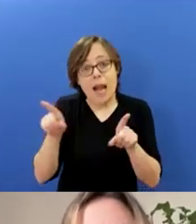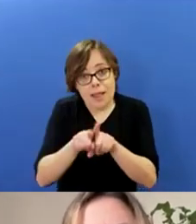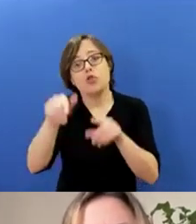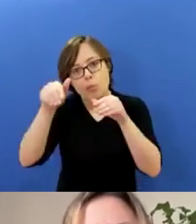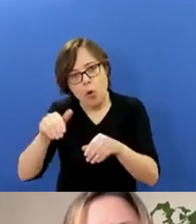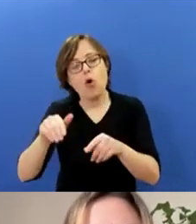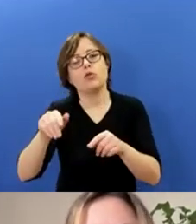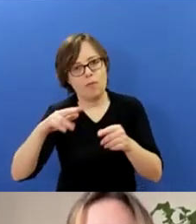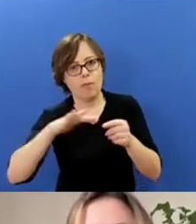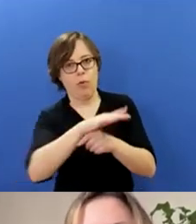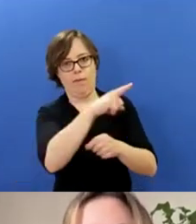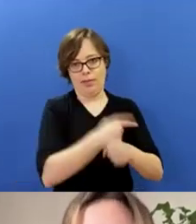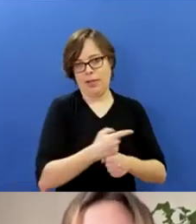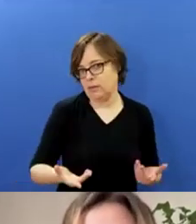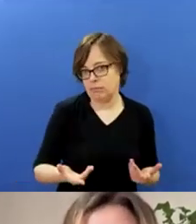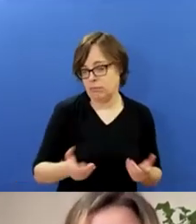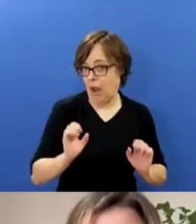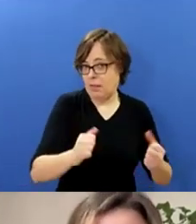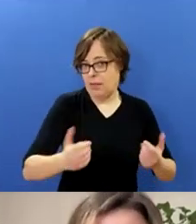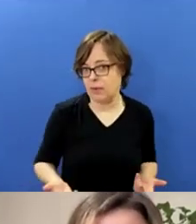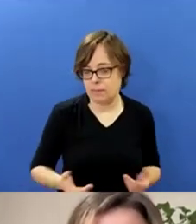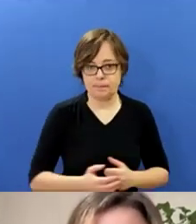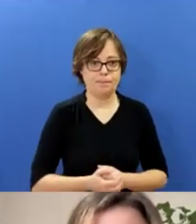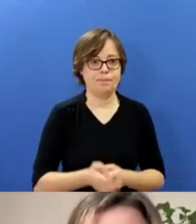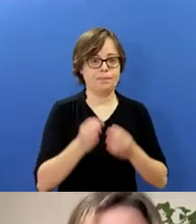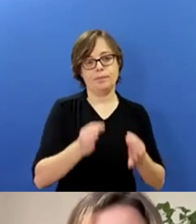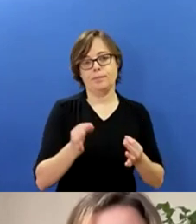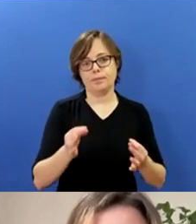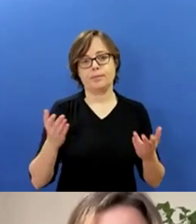to explore 5 key forms of participation.